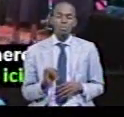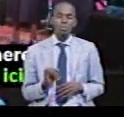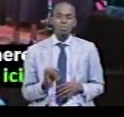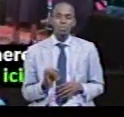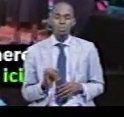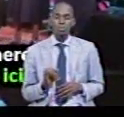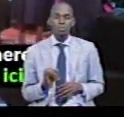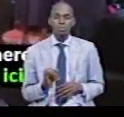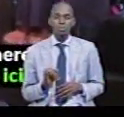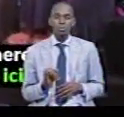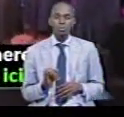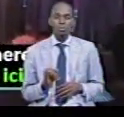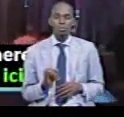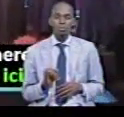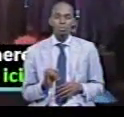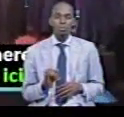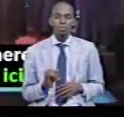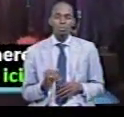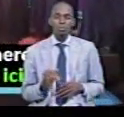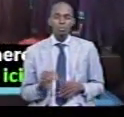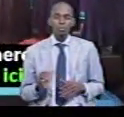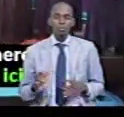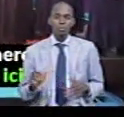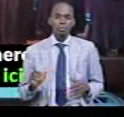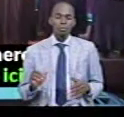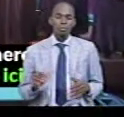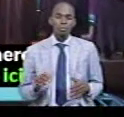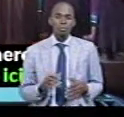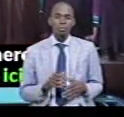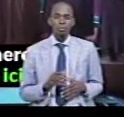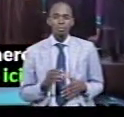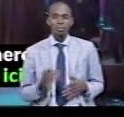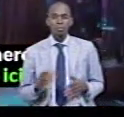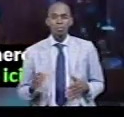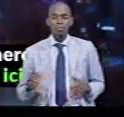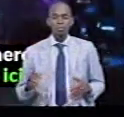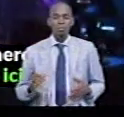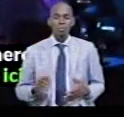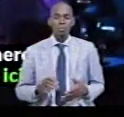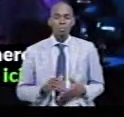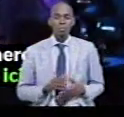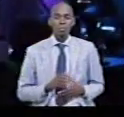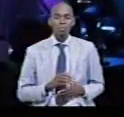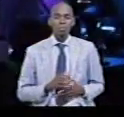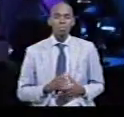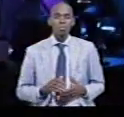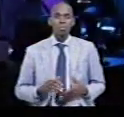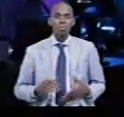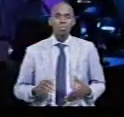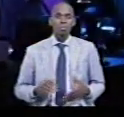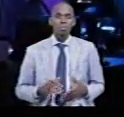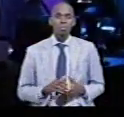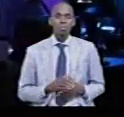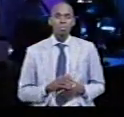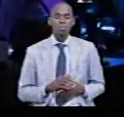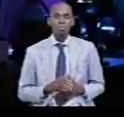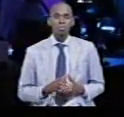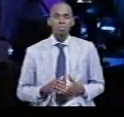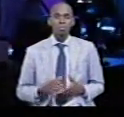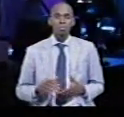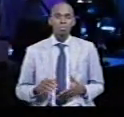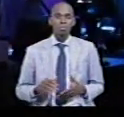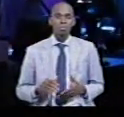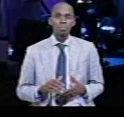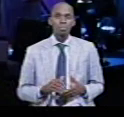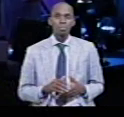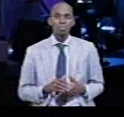comprehend. For the wonder working power of God is here. Jesus is